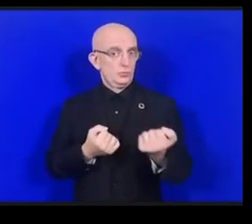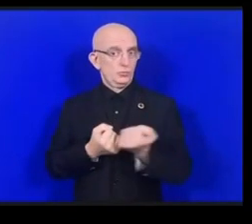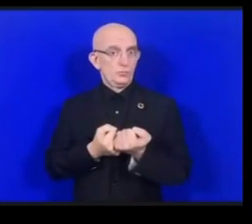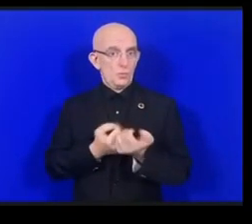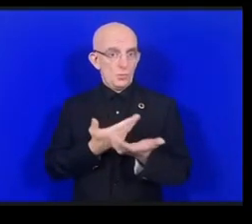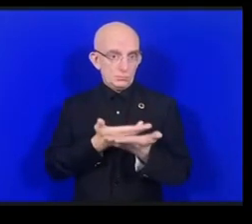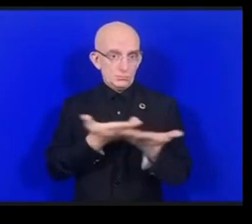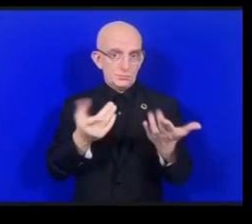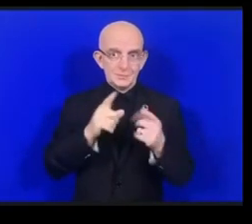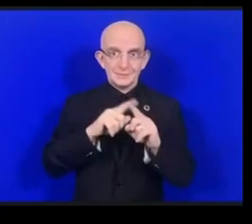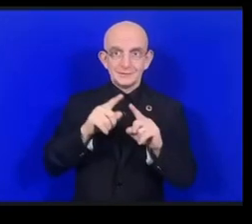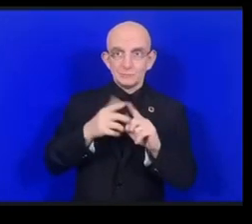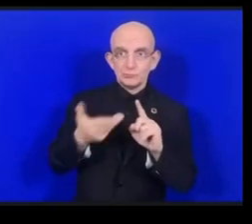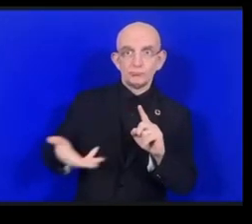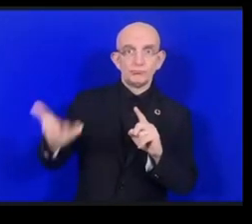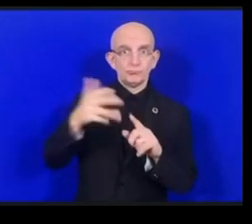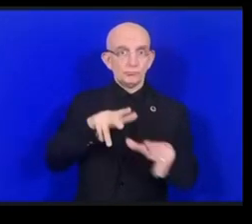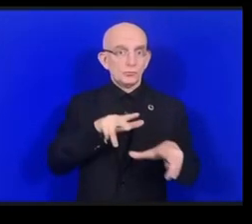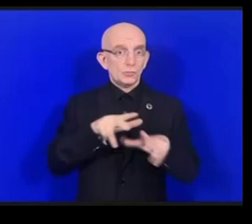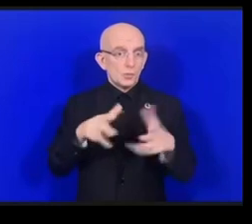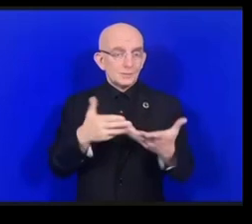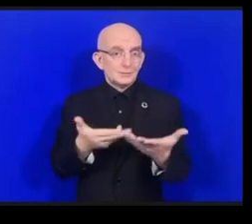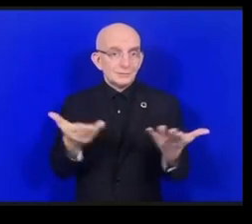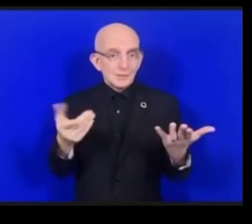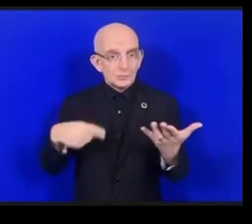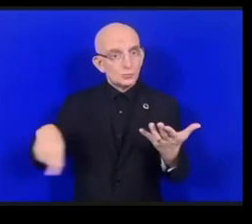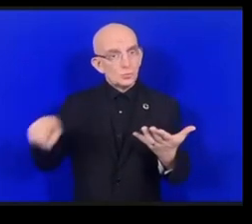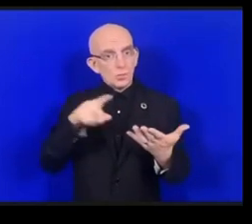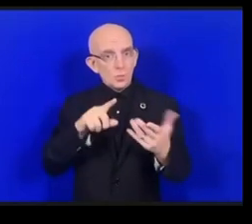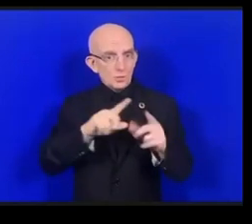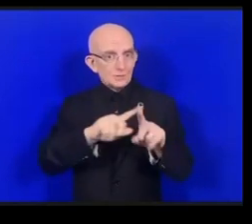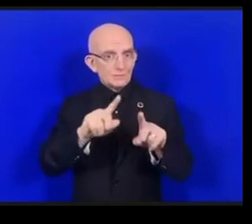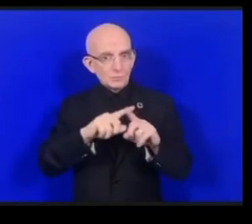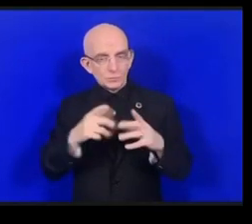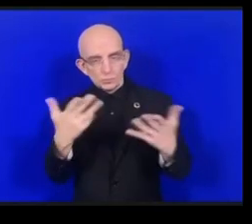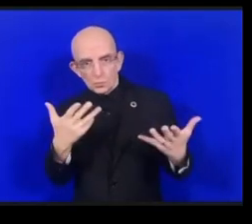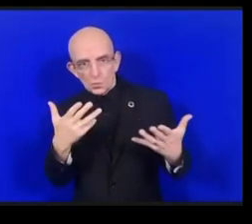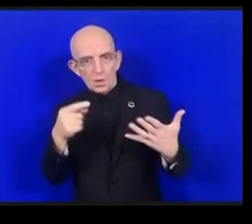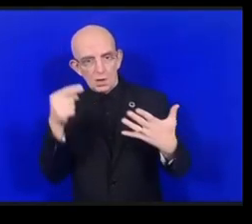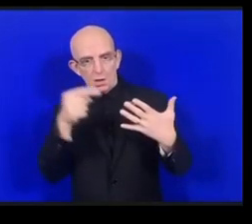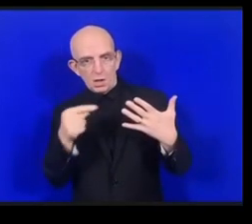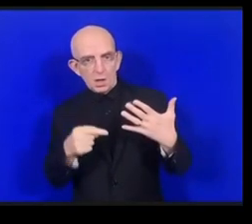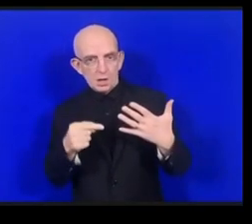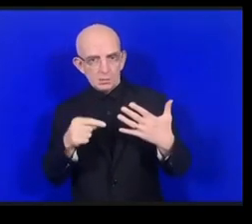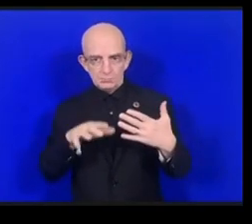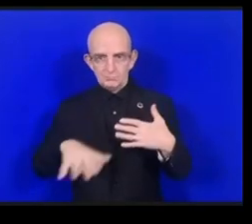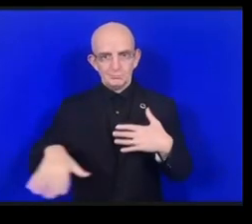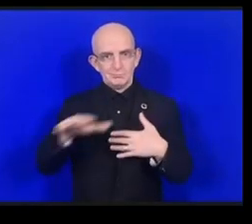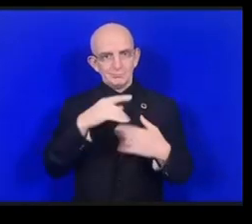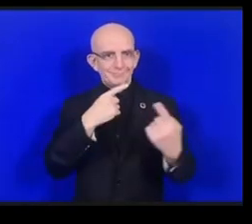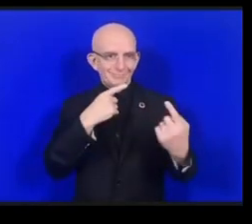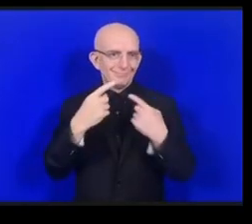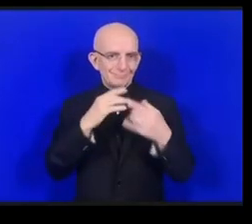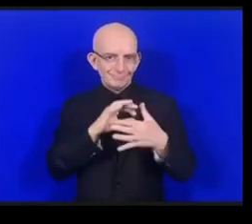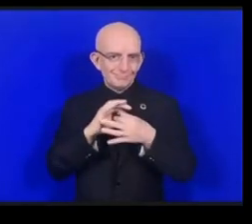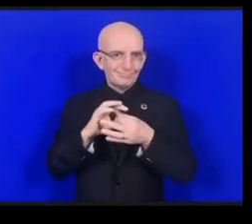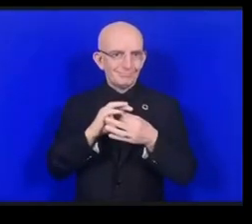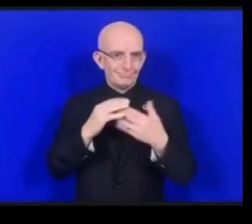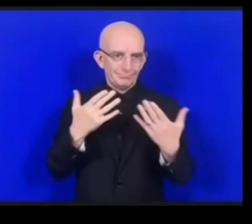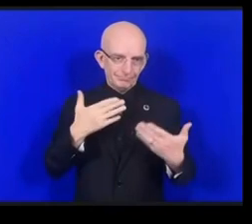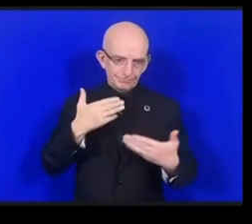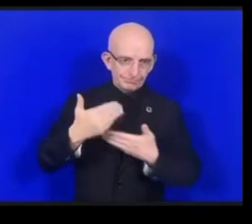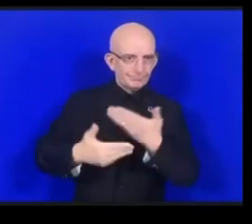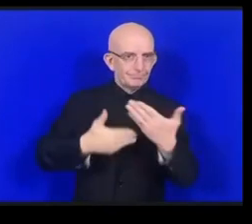to addressing the issue together for moving forward to the sustainable development goal as well as